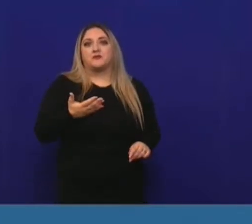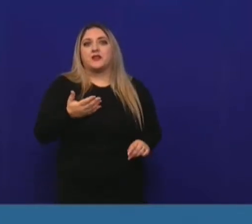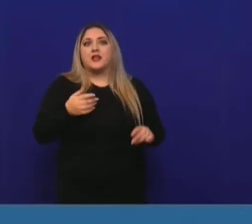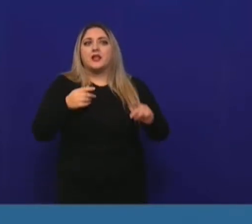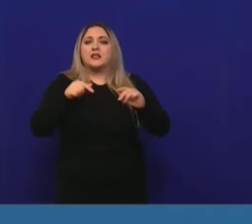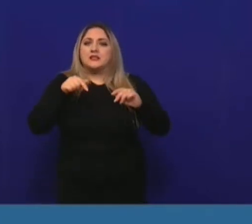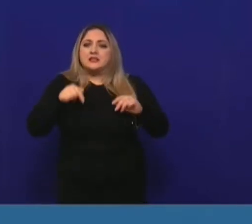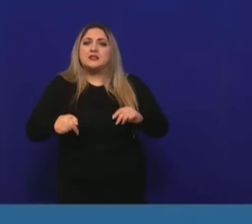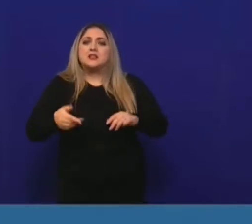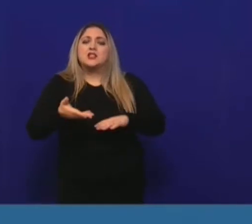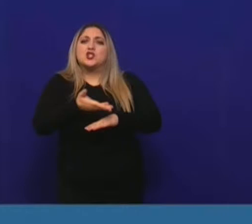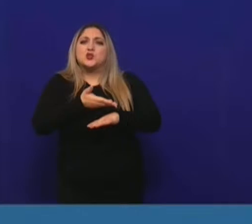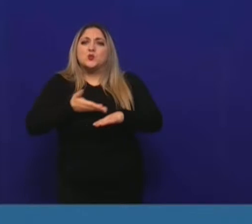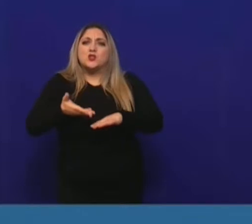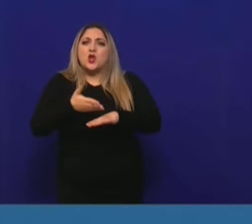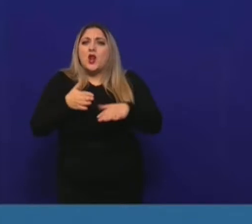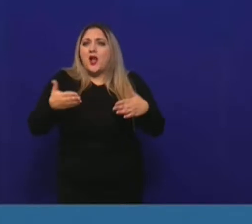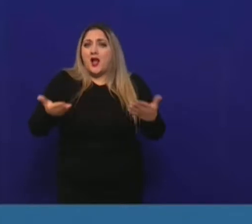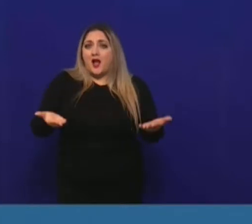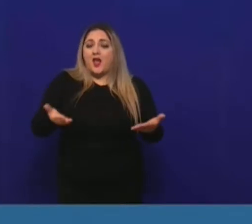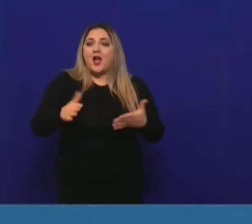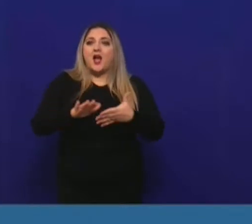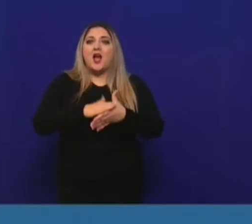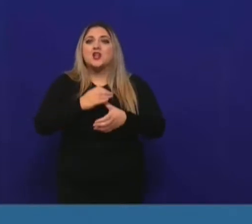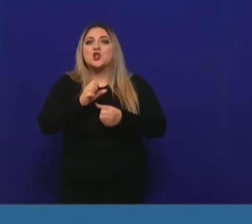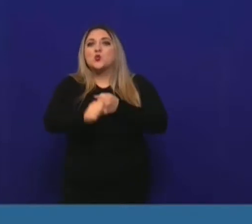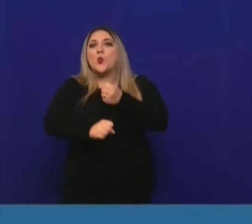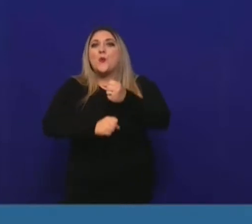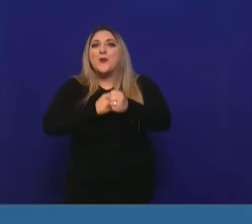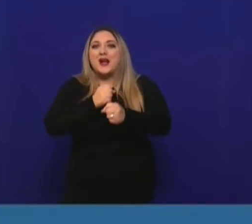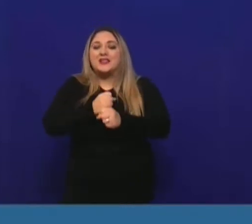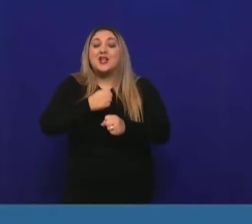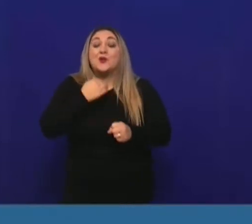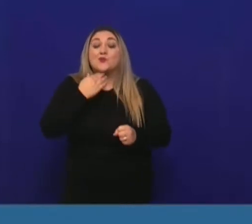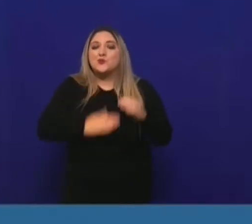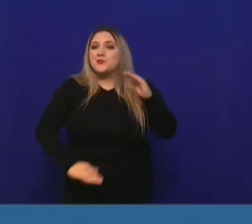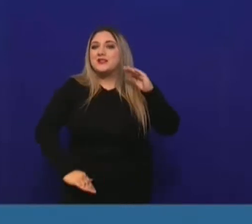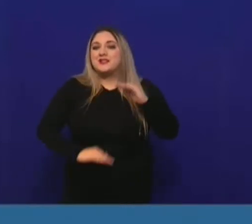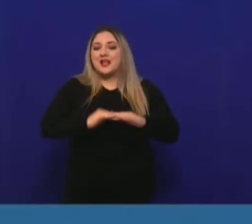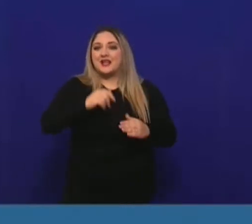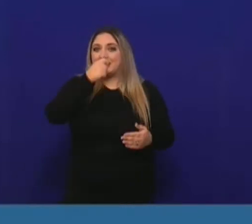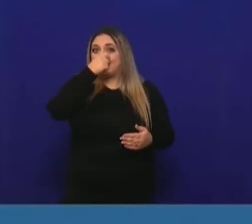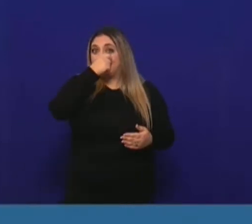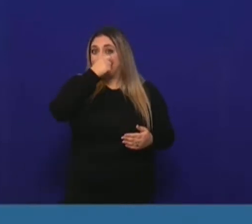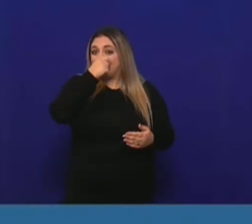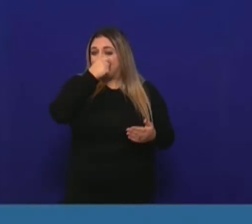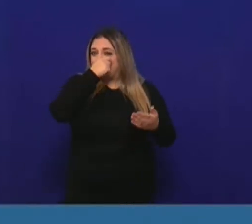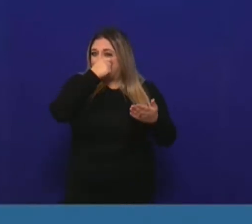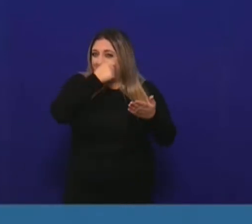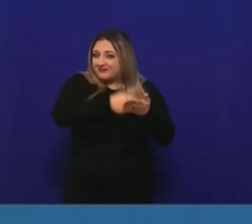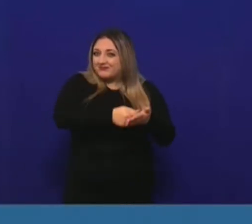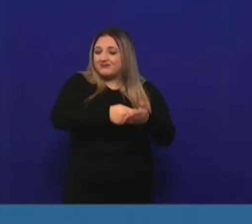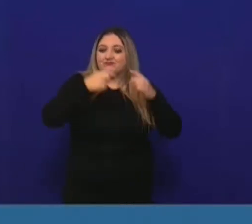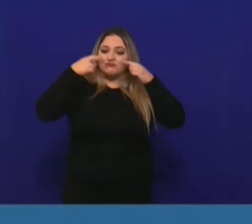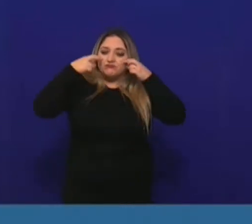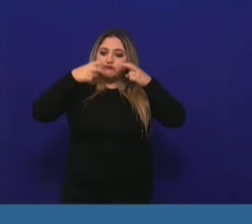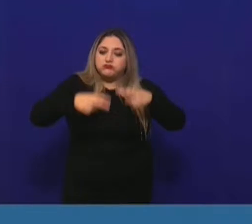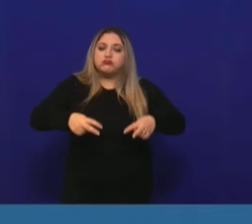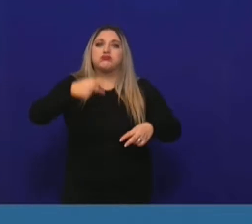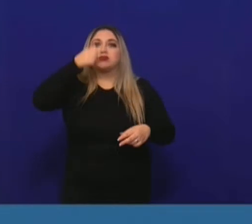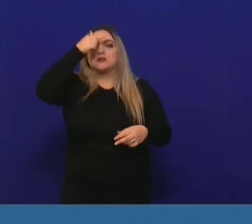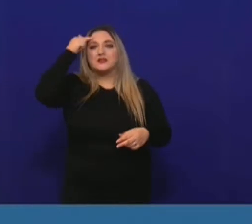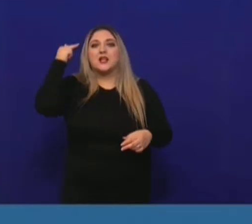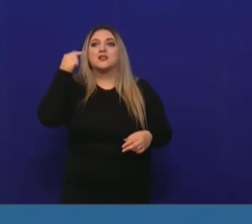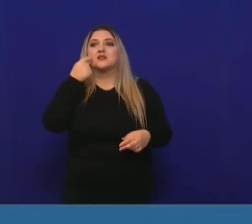Dis-sitwazzjoni tkun għaliex inti jkollok il-kumpanija li ma tkunx għamlet daqshekk testijiet f'age group li hija ikbar. Fil-fatt